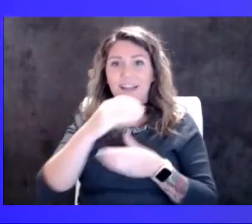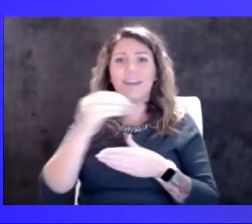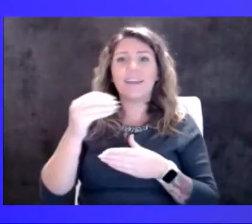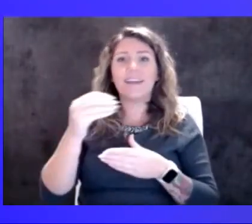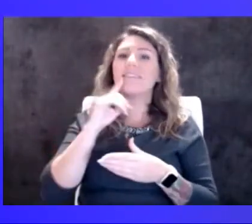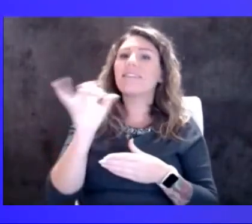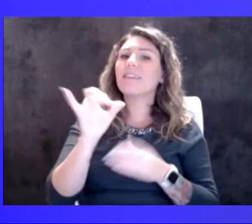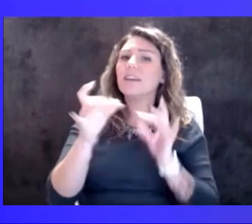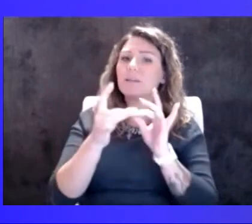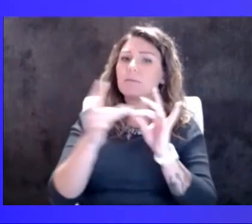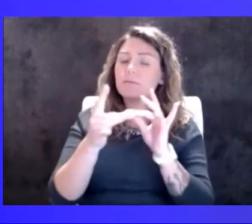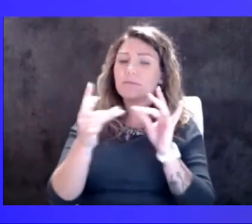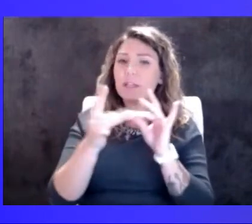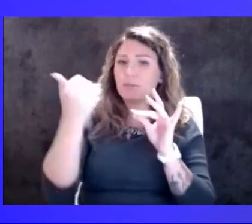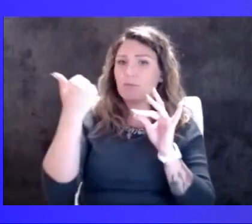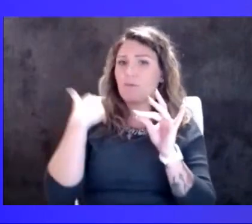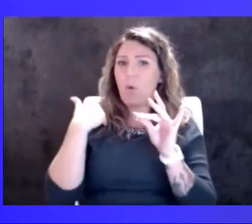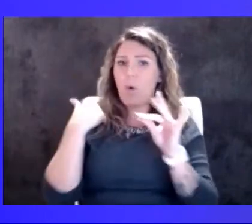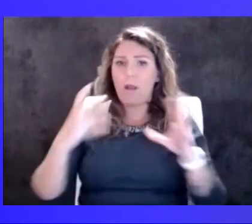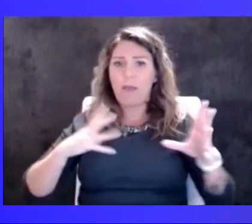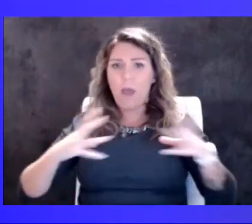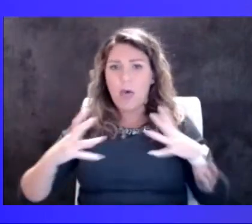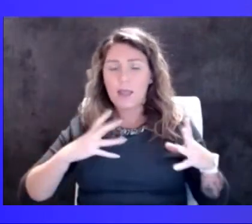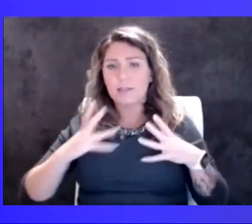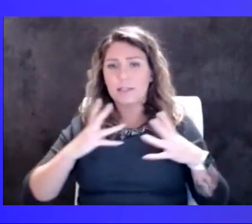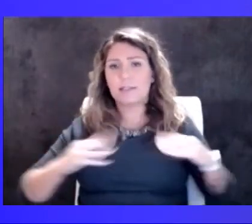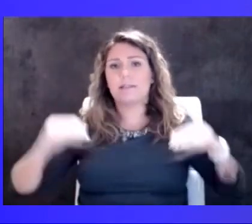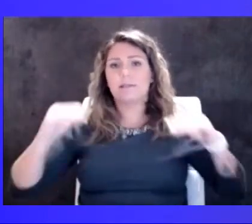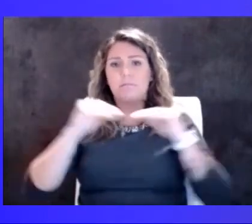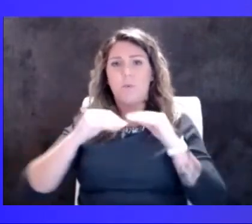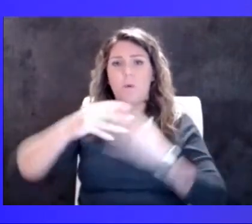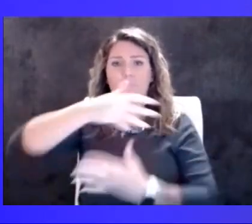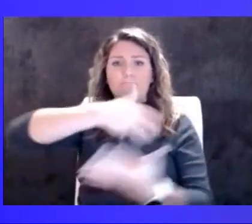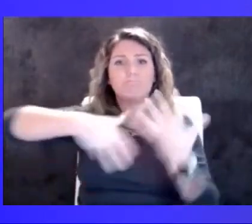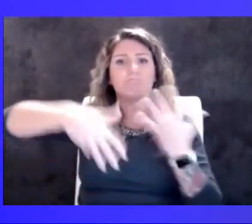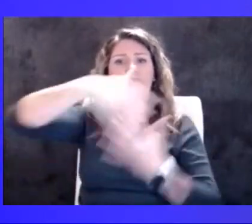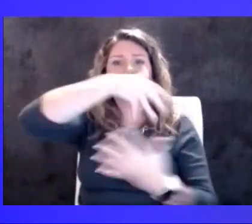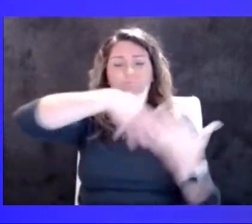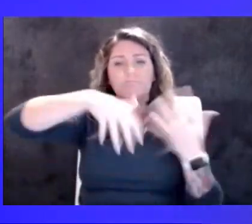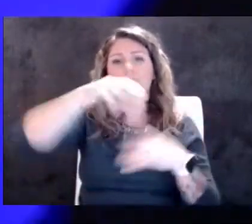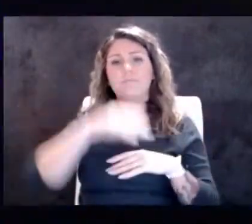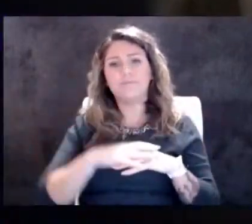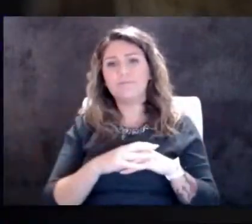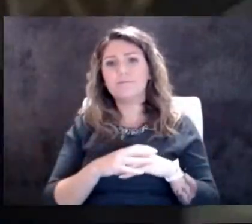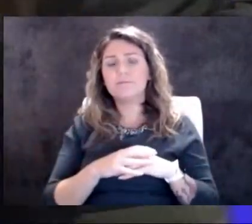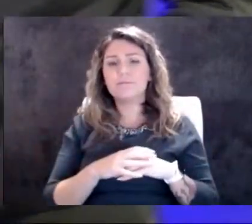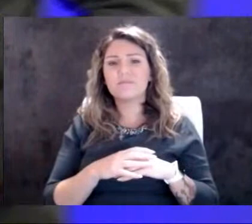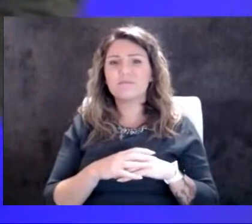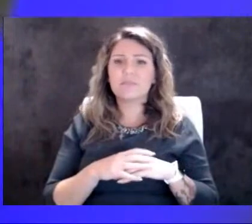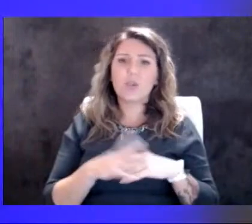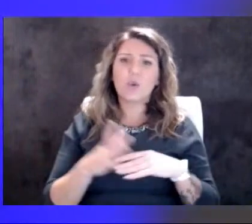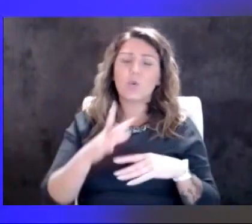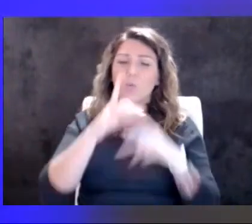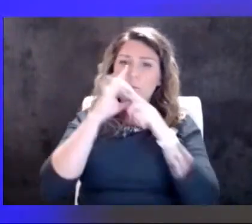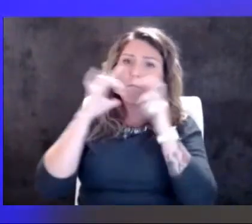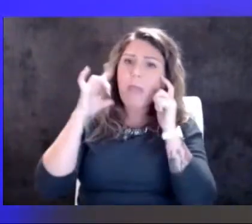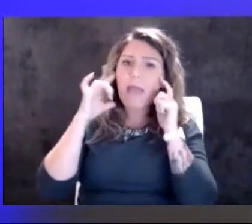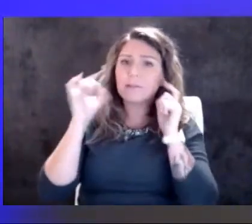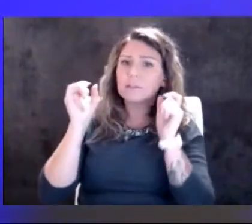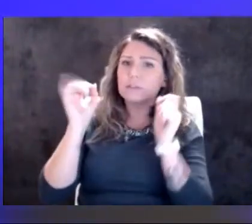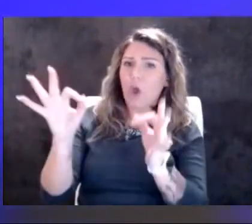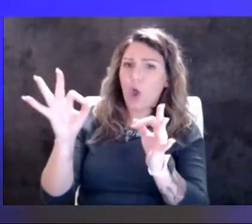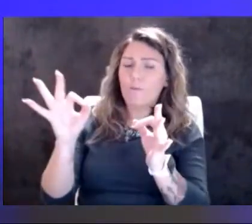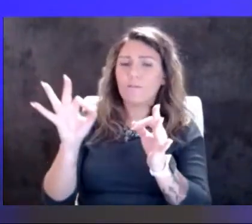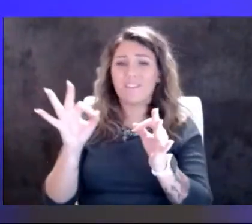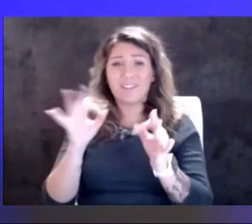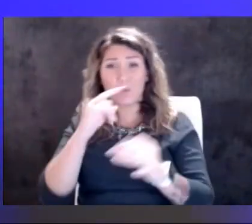the holidays coming up, there's going to be a lot more socializing, taking off your mask, and so, kids are at risk for